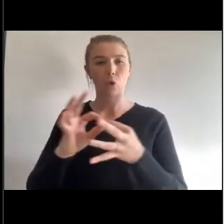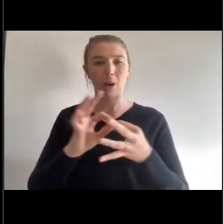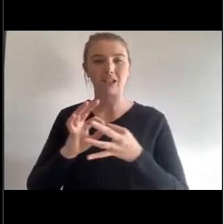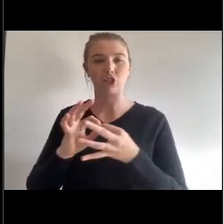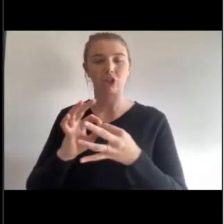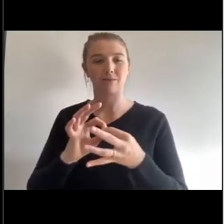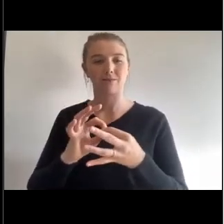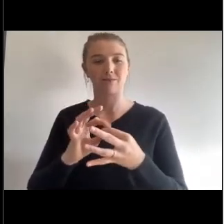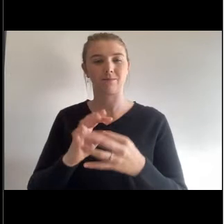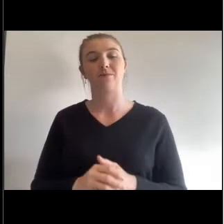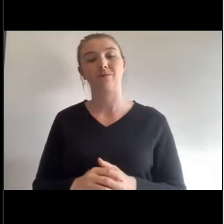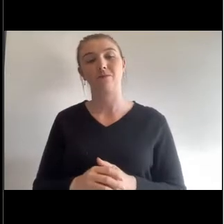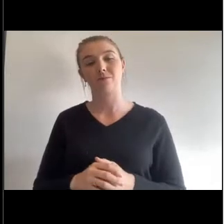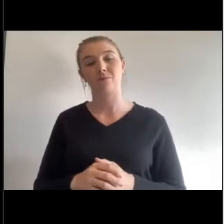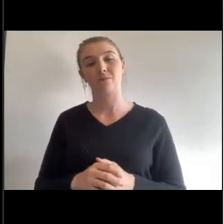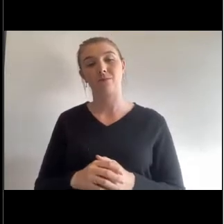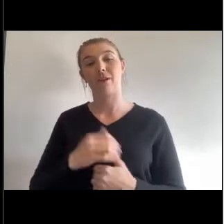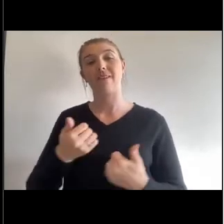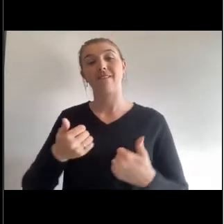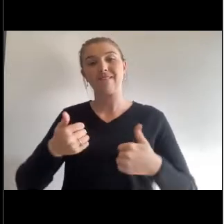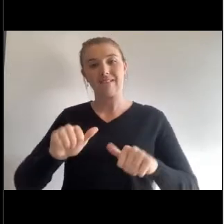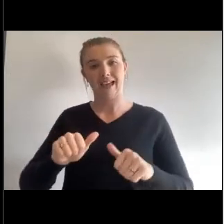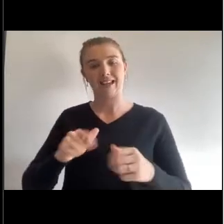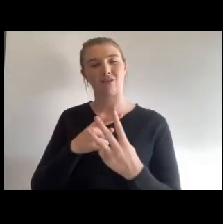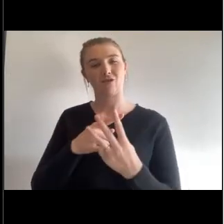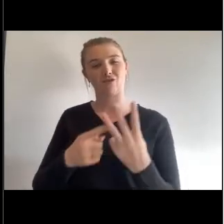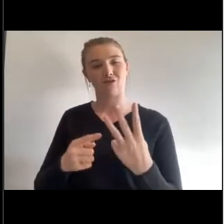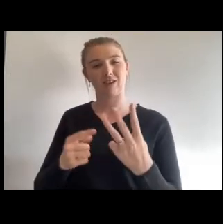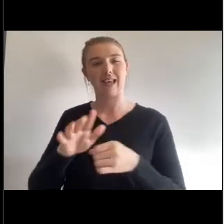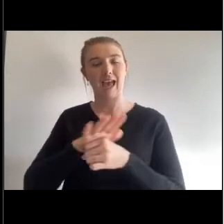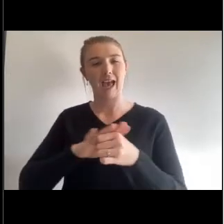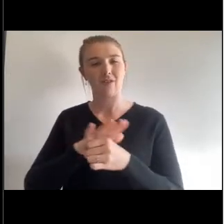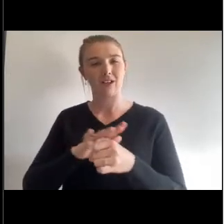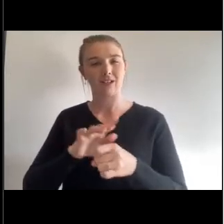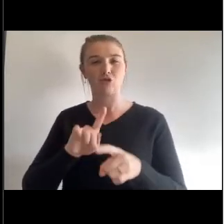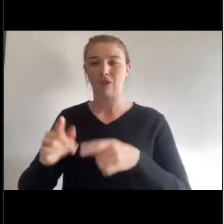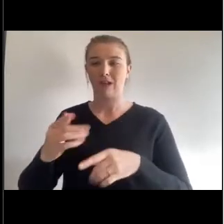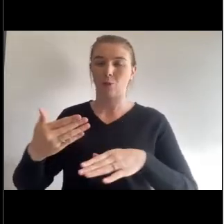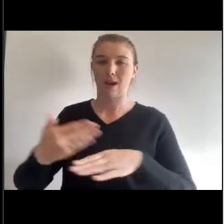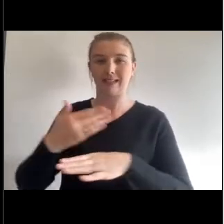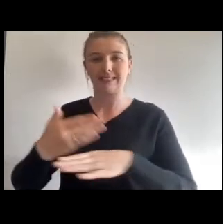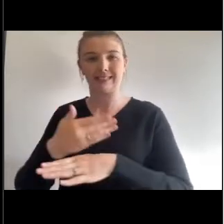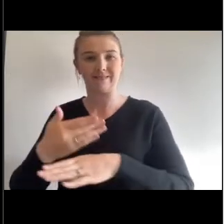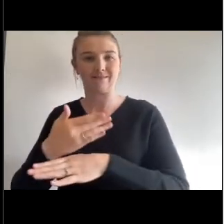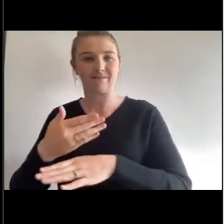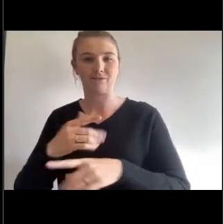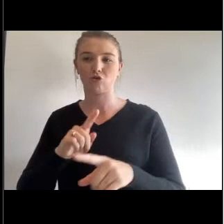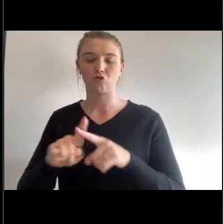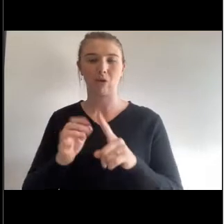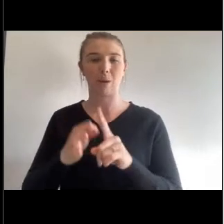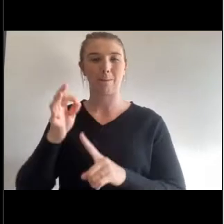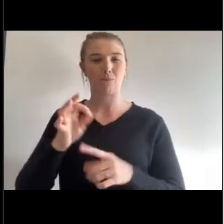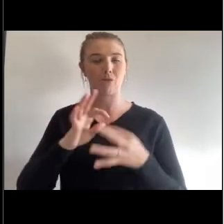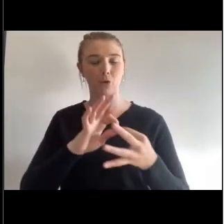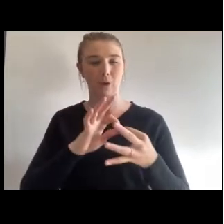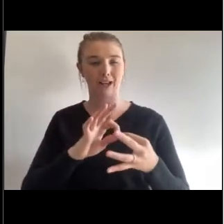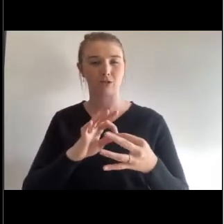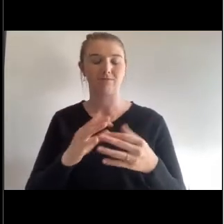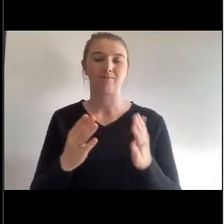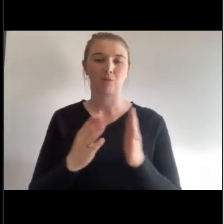out 3 areas of activity which certainly support the building of connection. The first is connection through